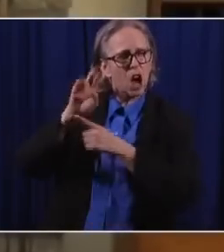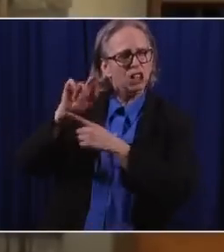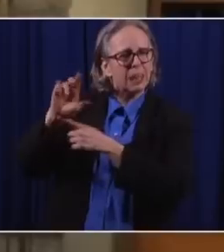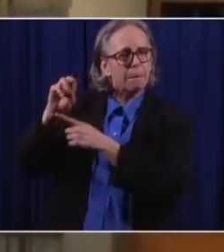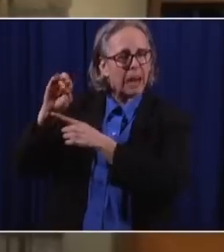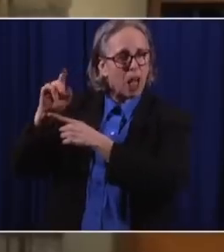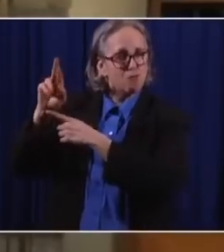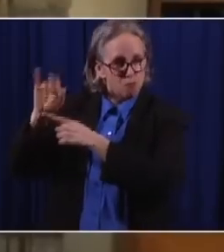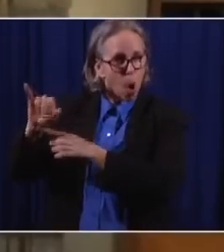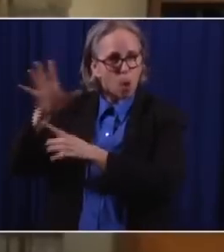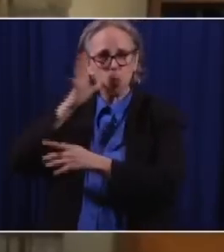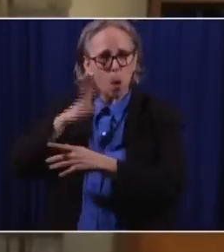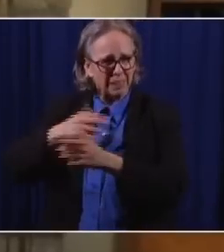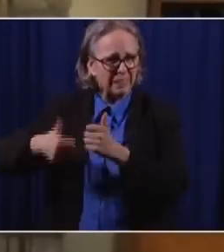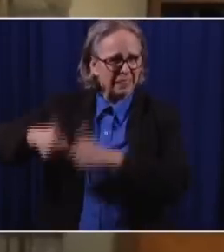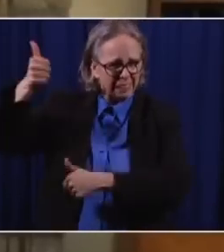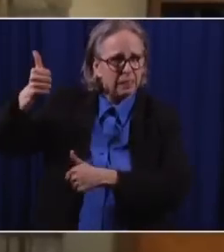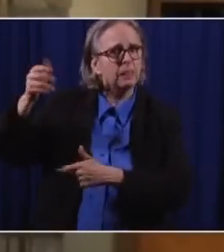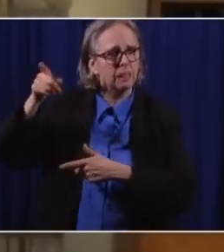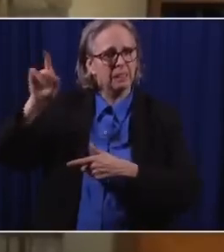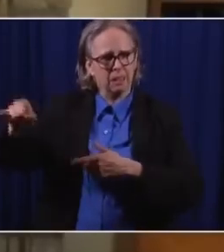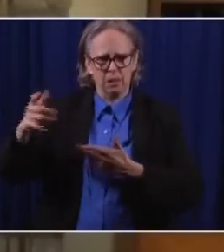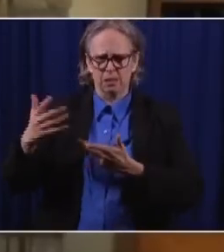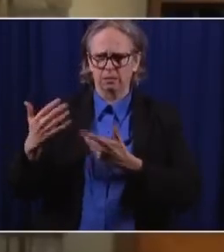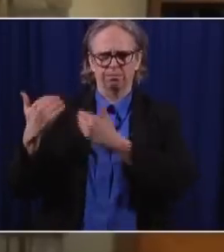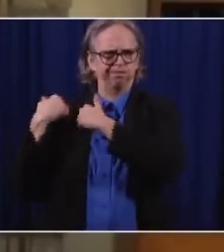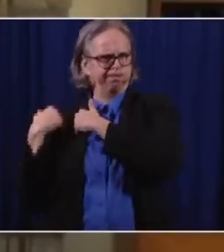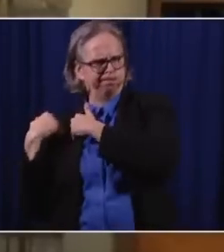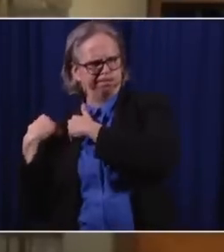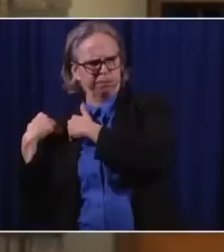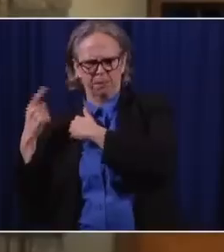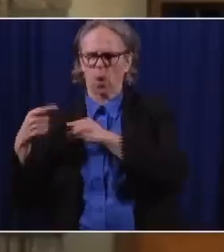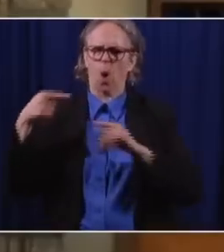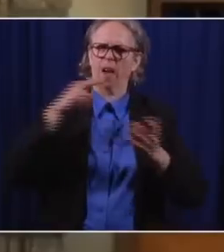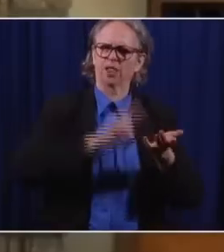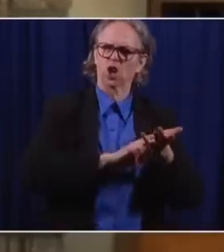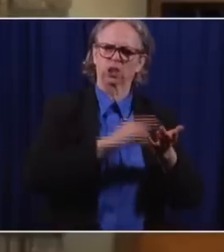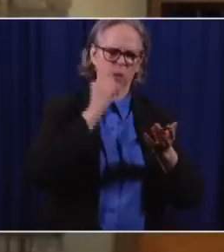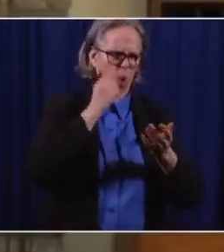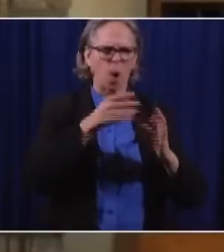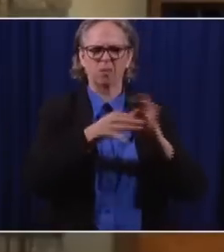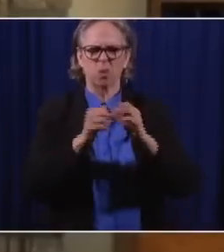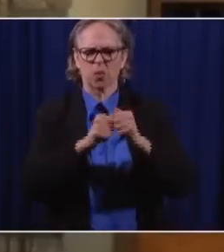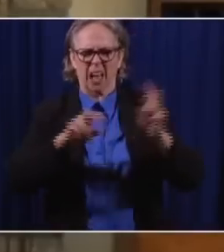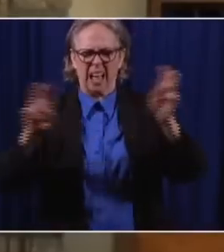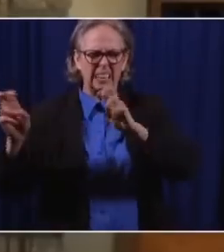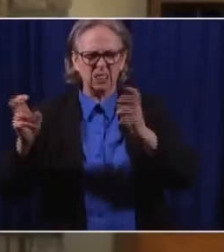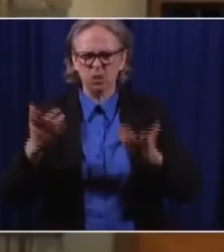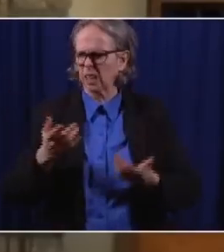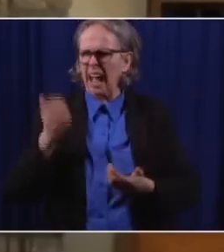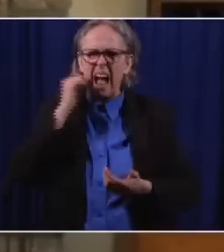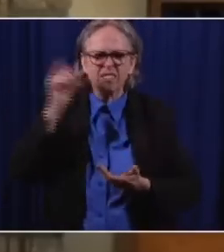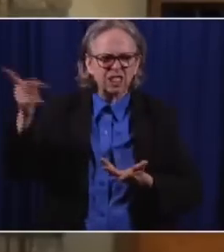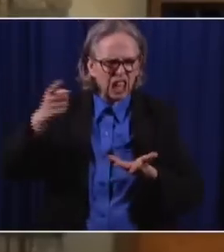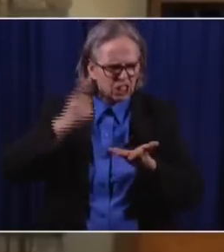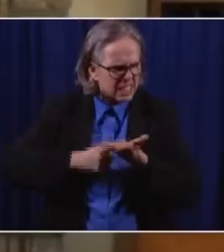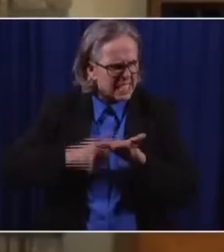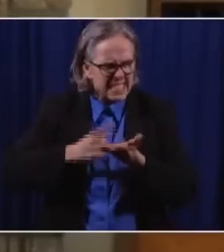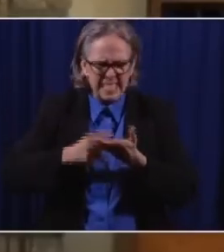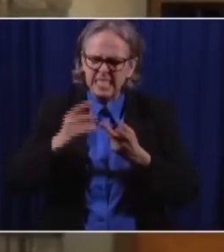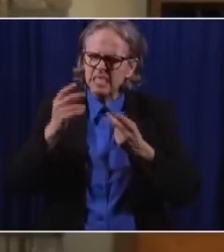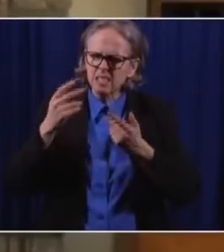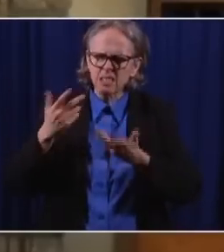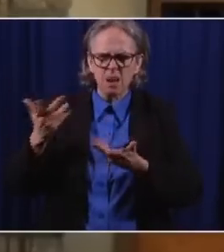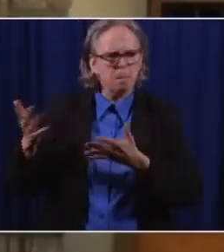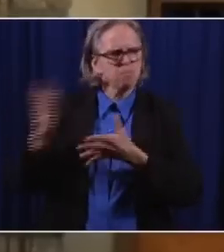and she knows. She and I've talked about this almost every day about how very important this is, and she feels passionately about